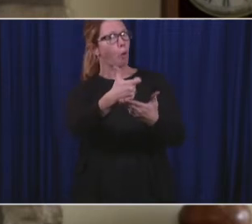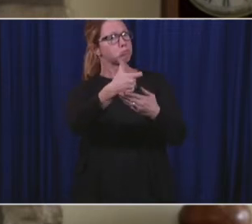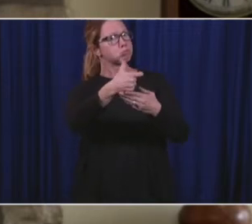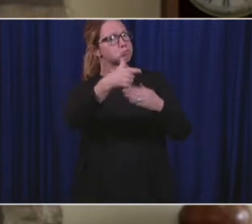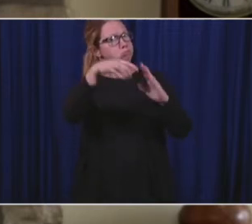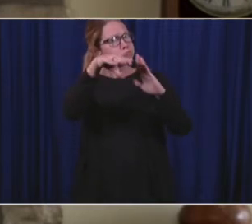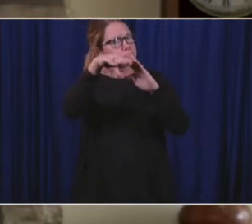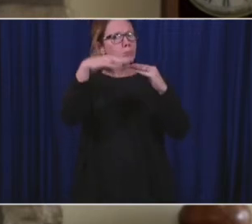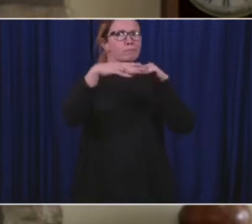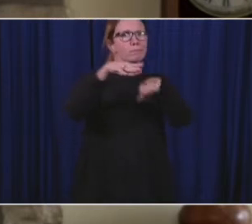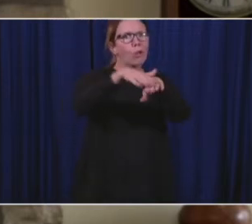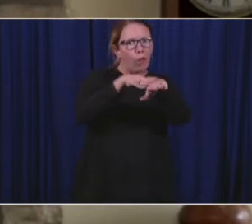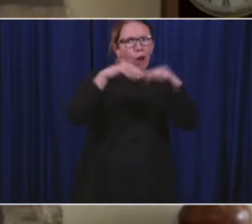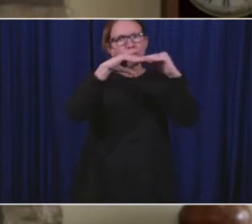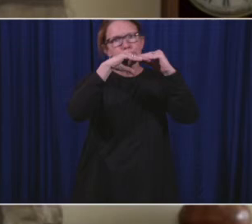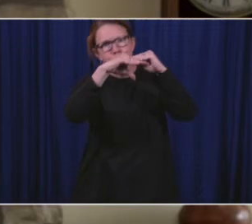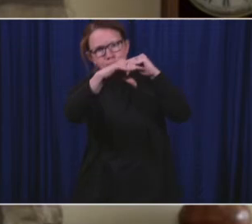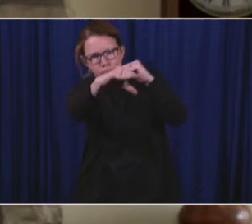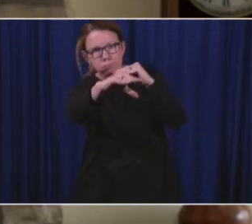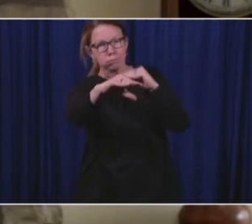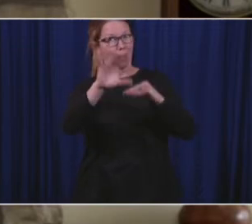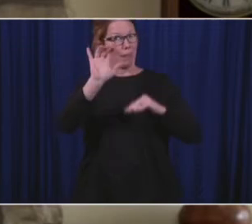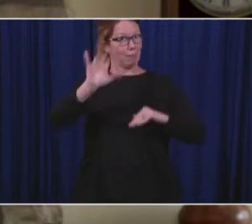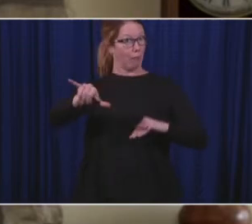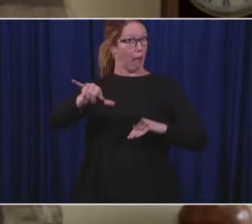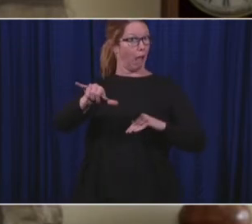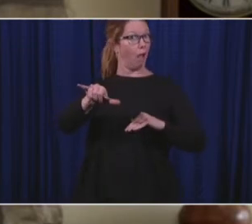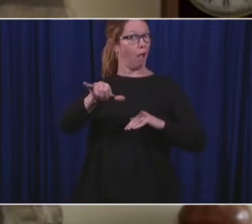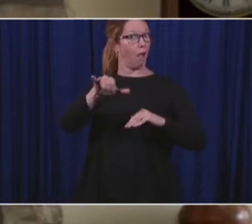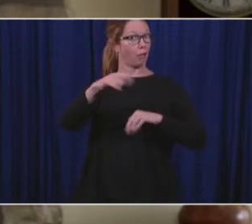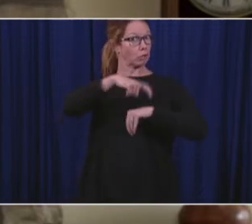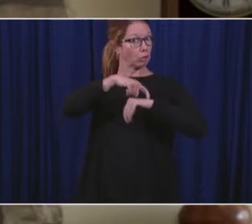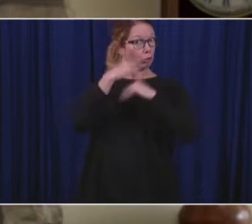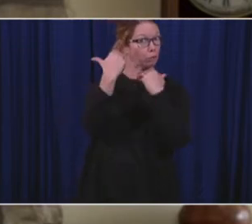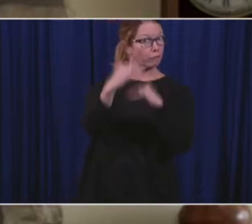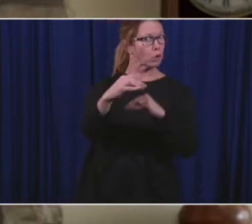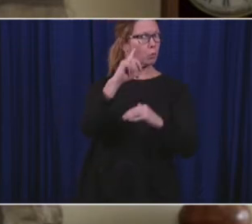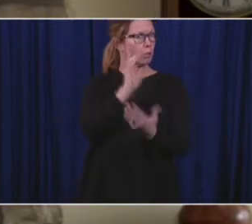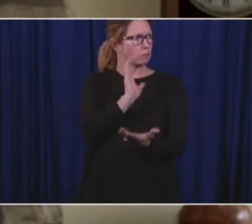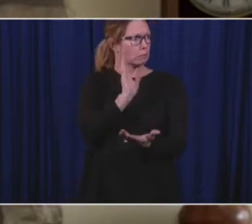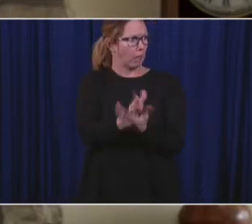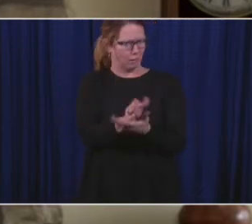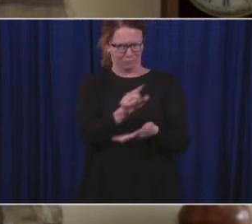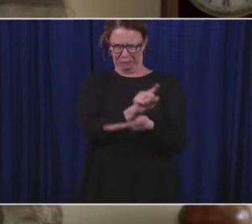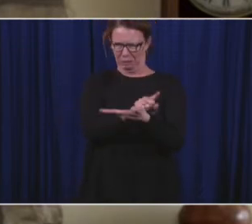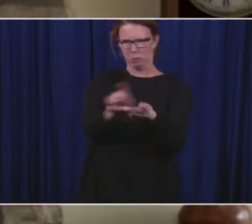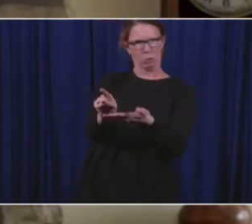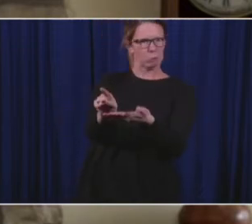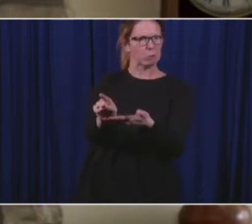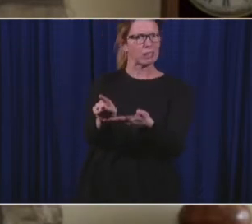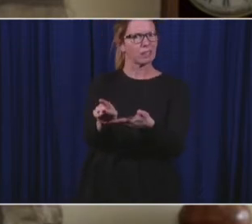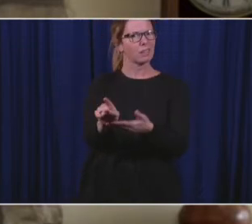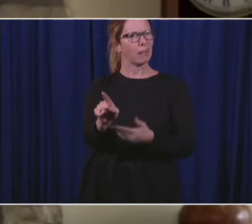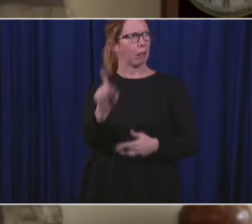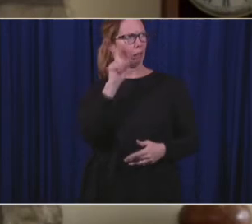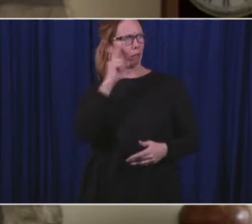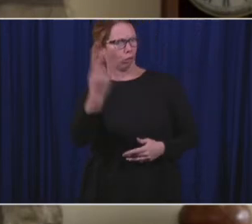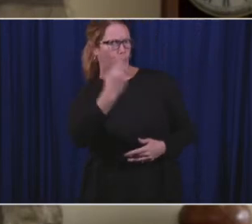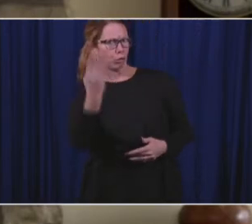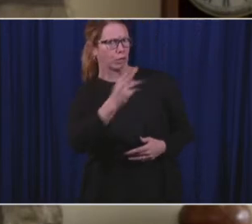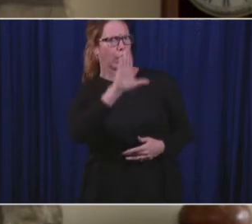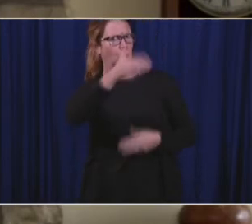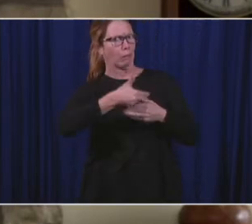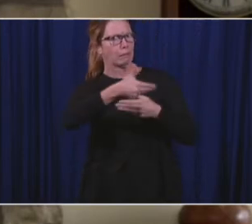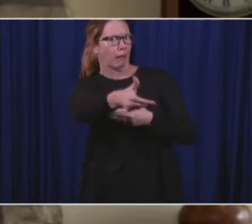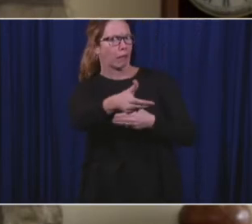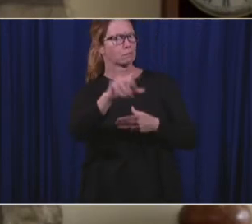slowdown. That curfew is set to expire later this week. In fact, on the same day you usually hold your next briefing. Do you have any